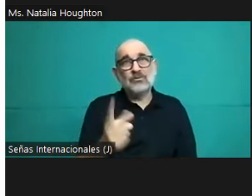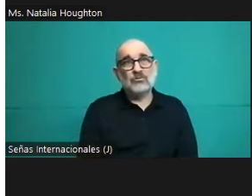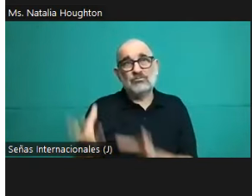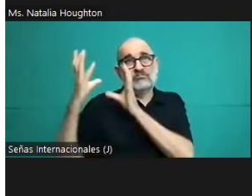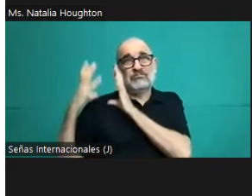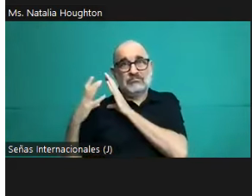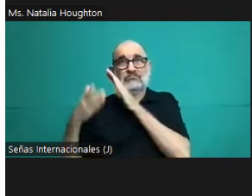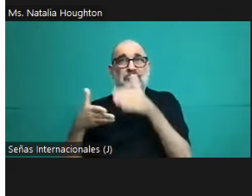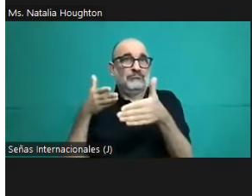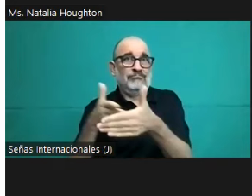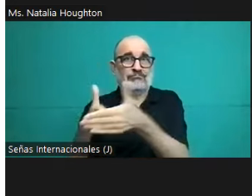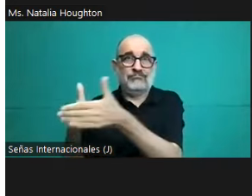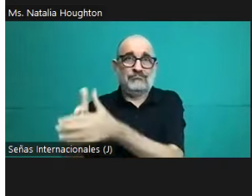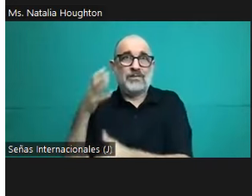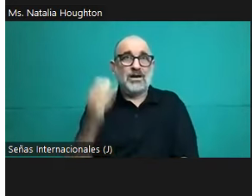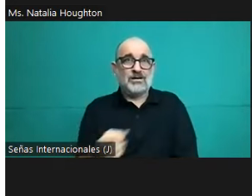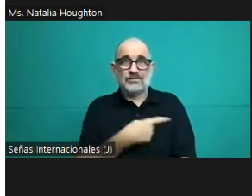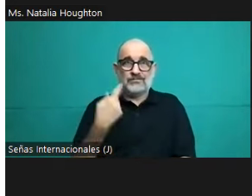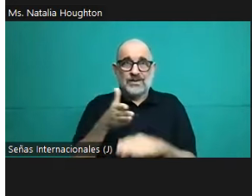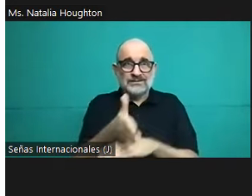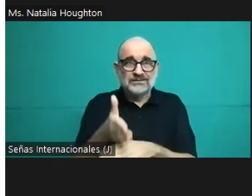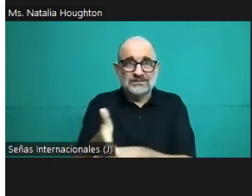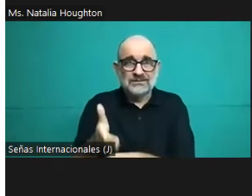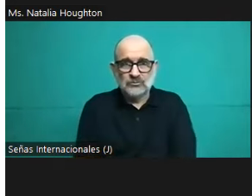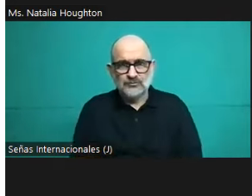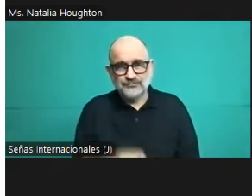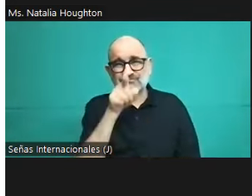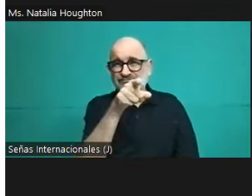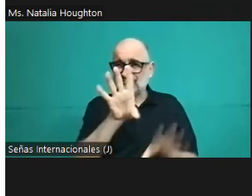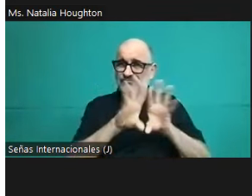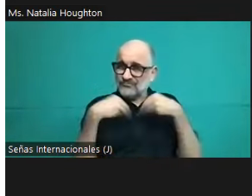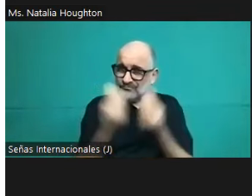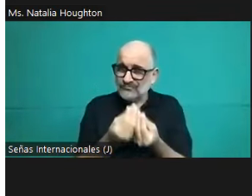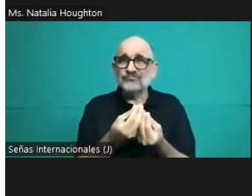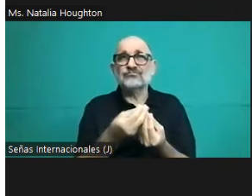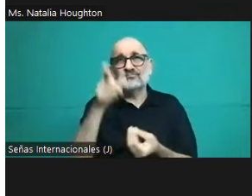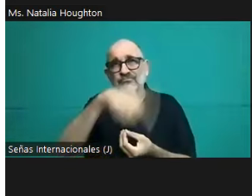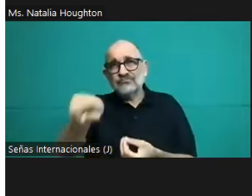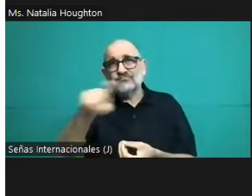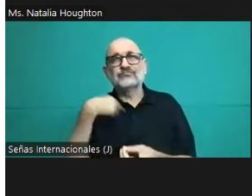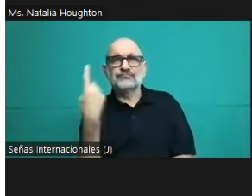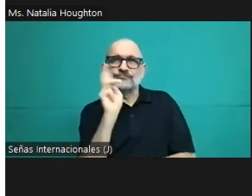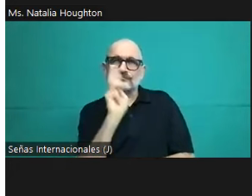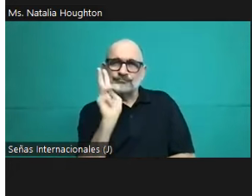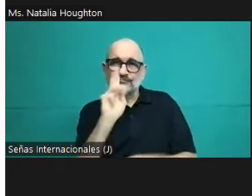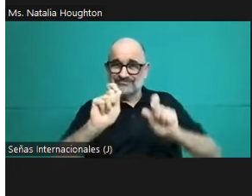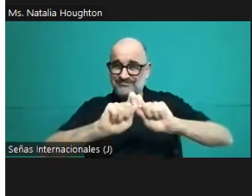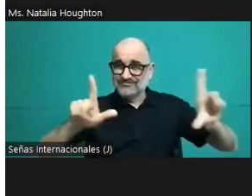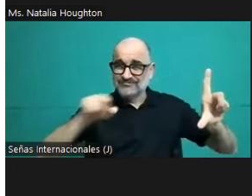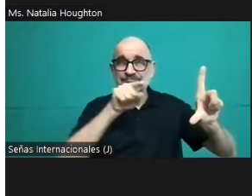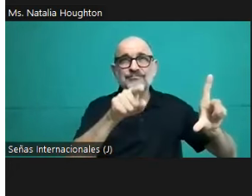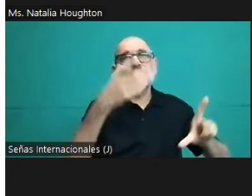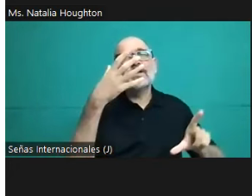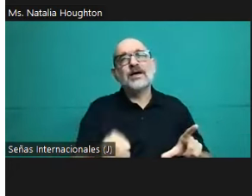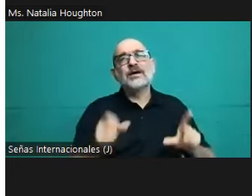is what you are seeing on the screen is a summary of all the countries analyzed. We have